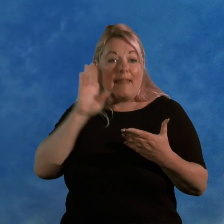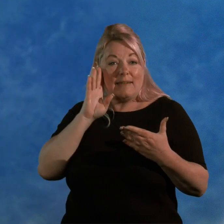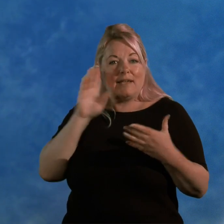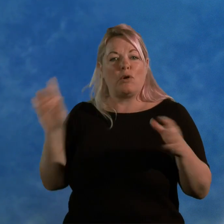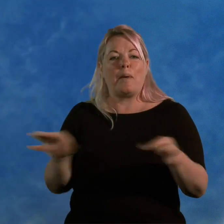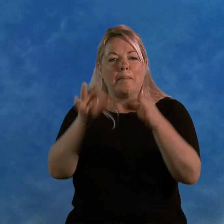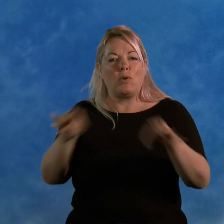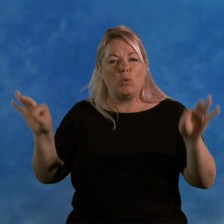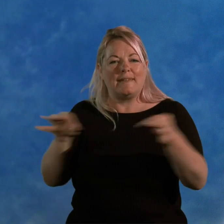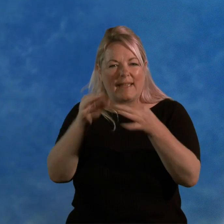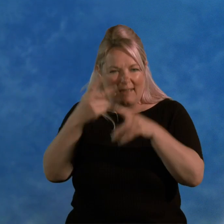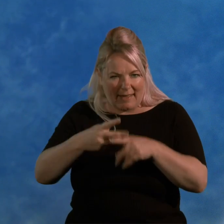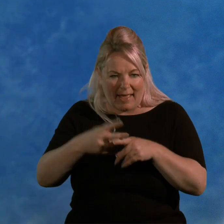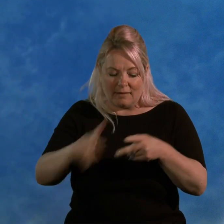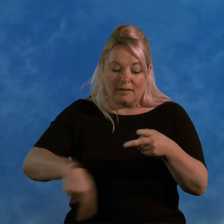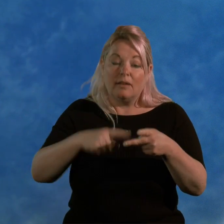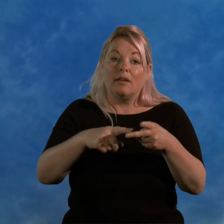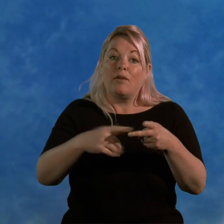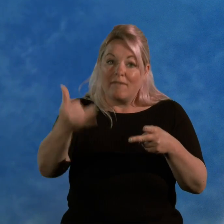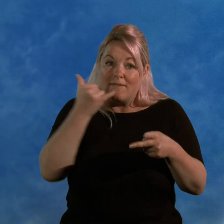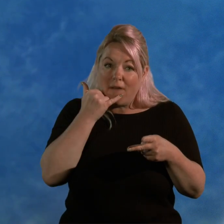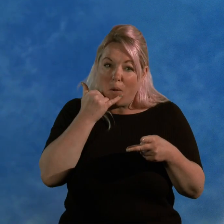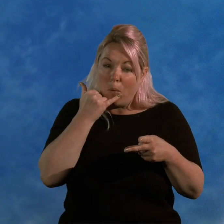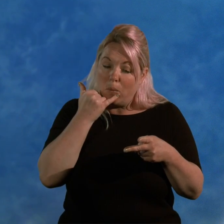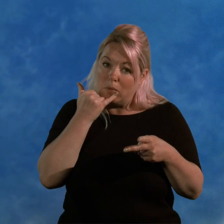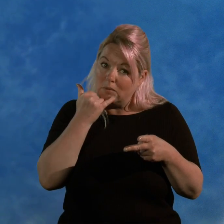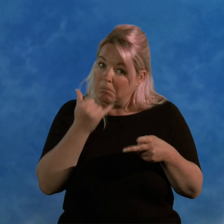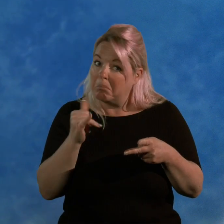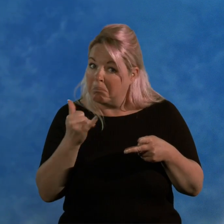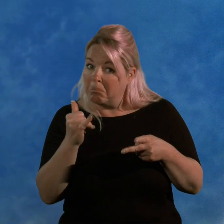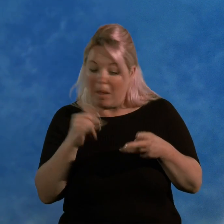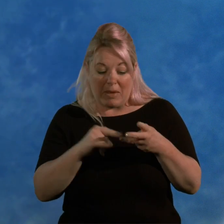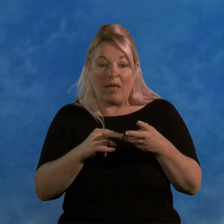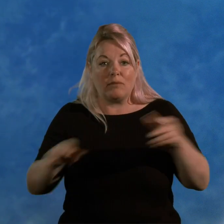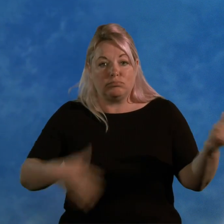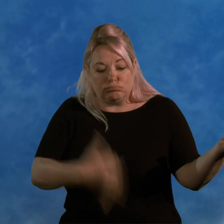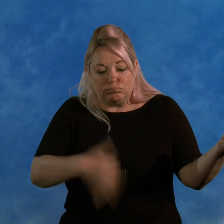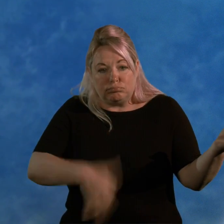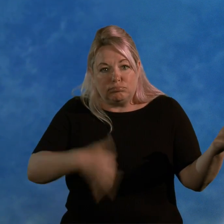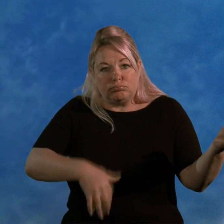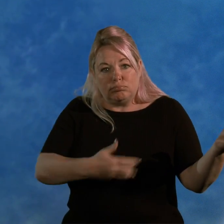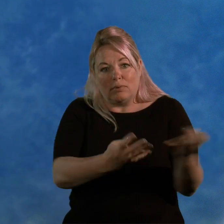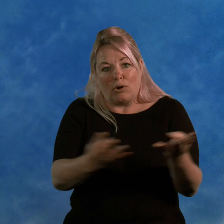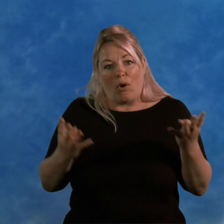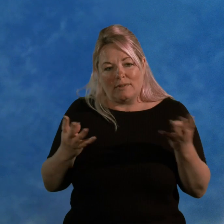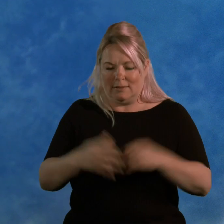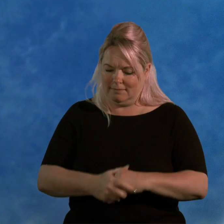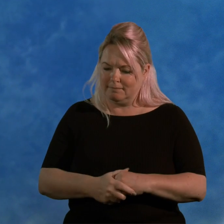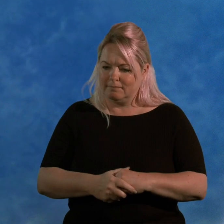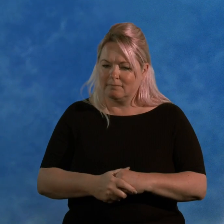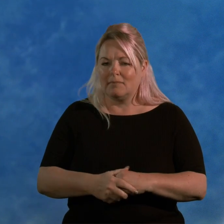music again, use the telephone normally, maybe even go to a concert or two. Do I have any